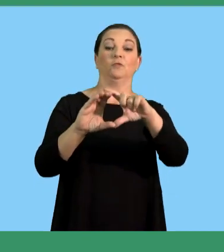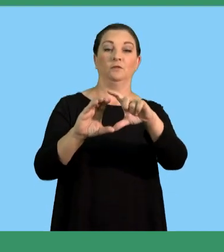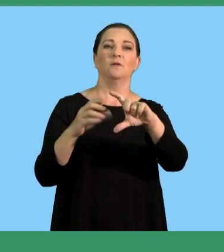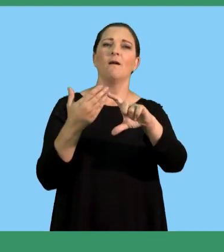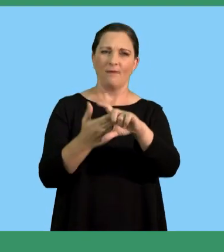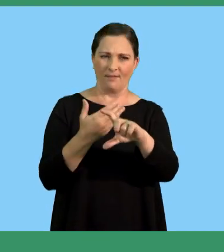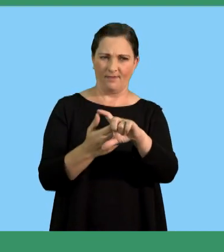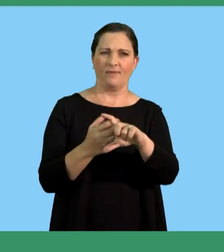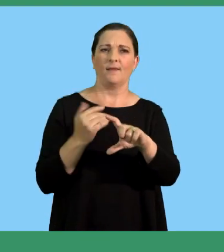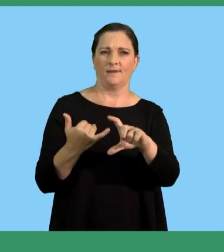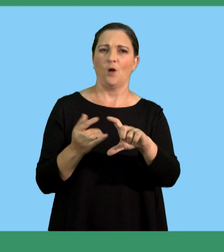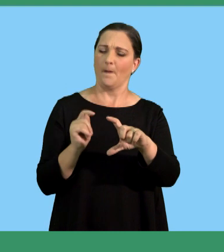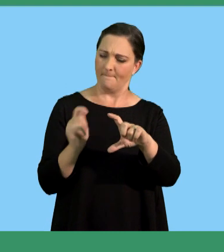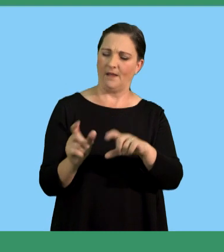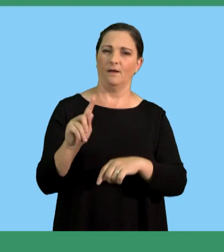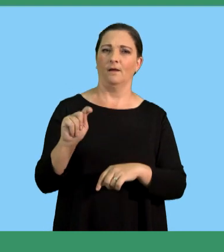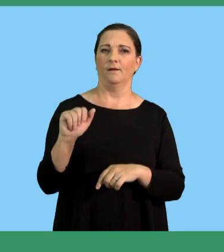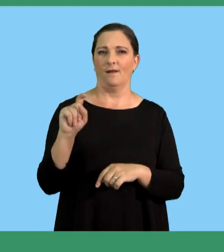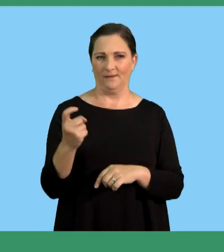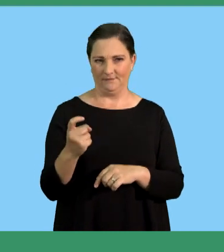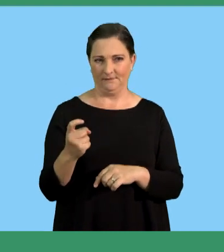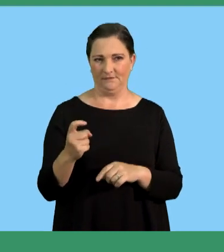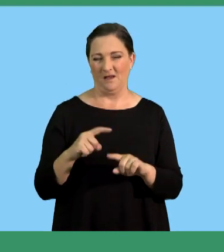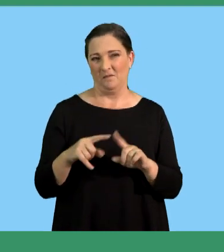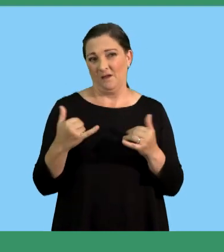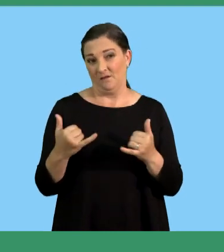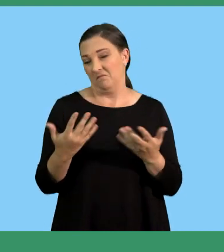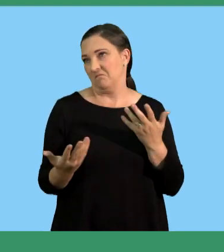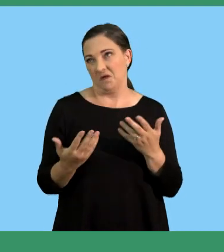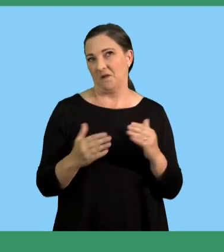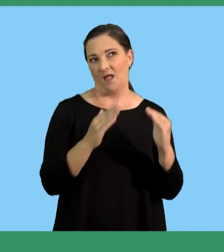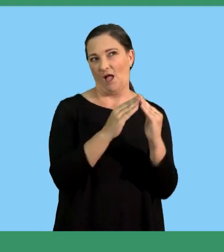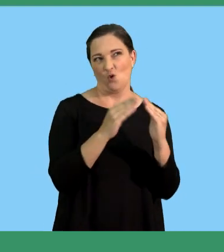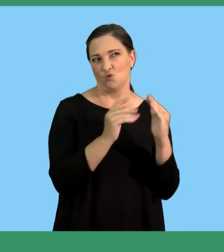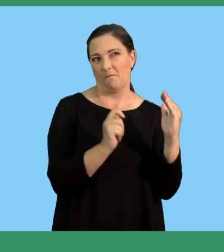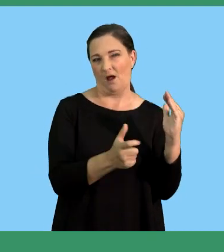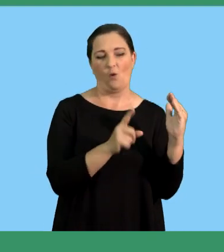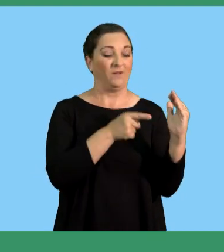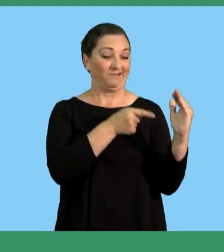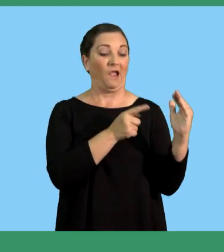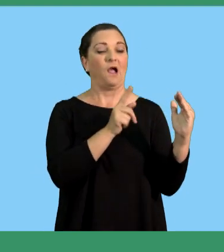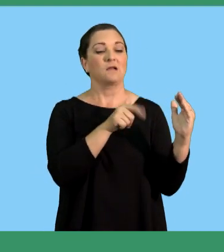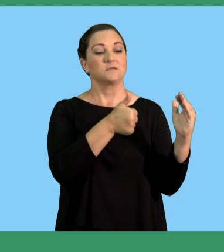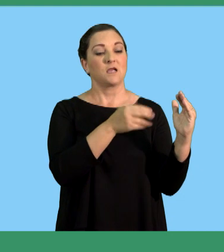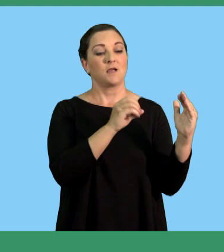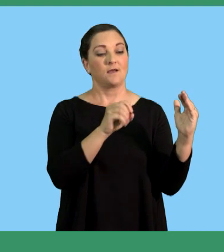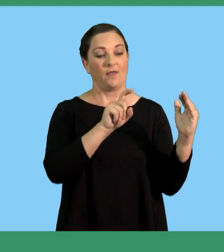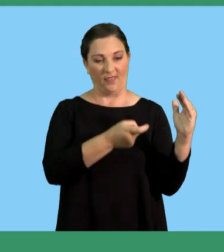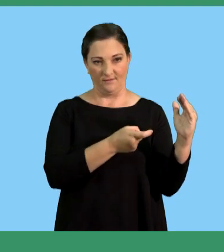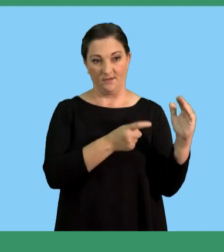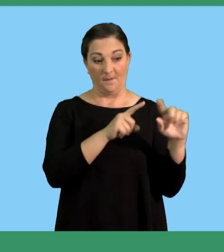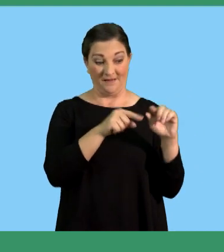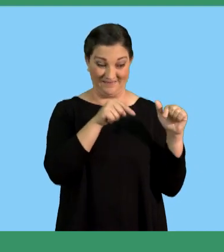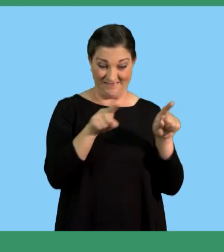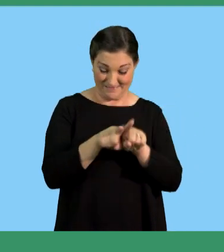has increased in value since it was bought. So, we are talking about property here. You buy a house for 600,000 and